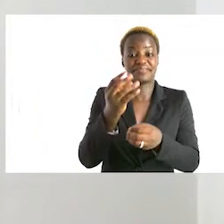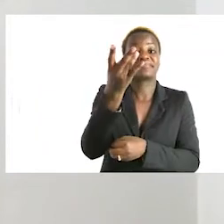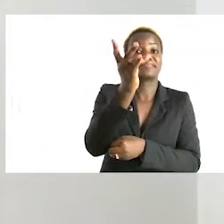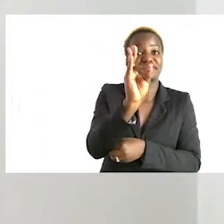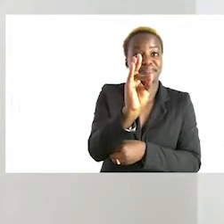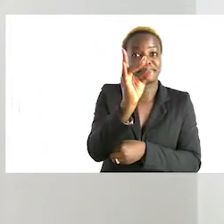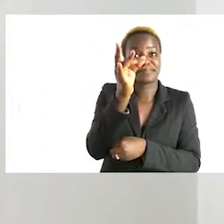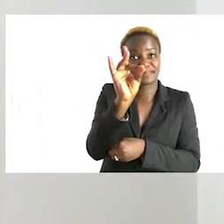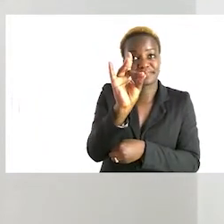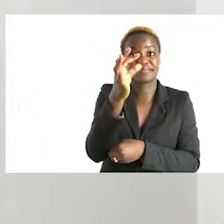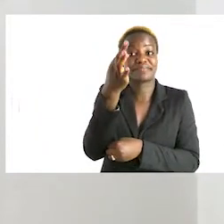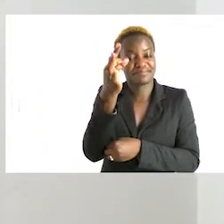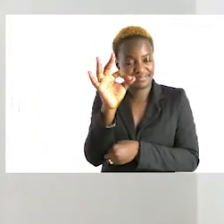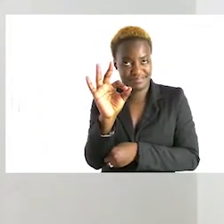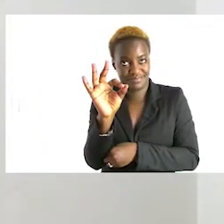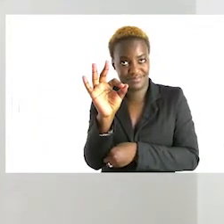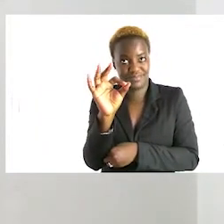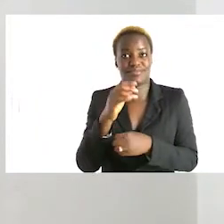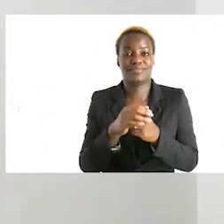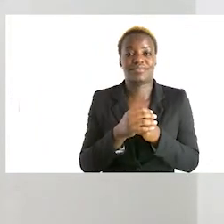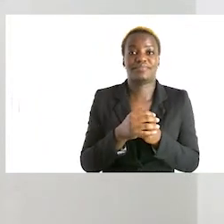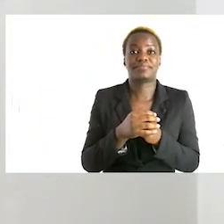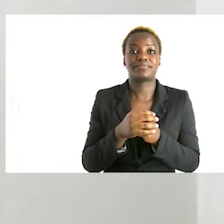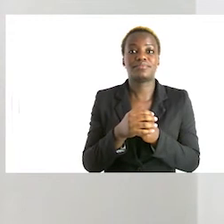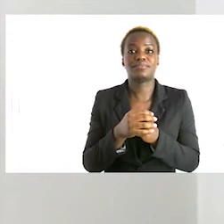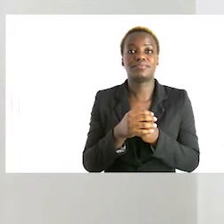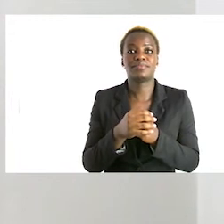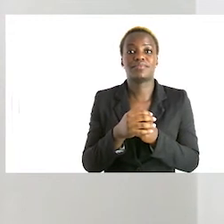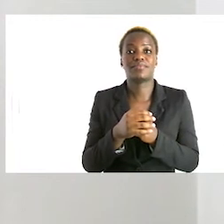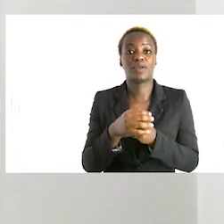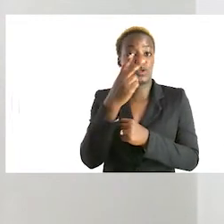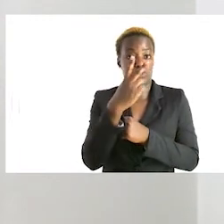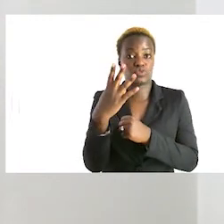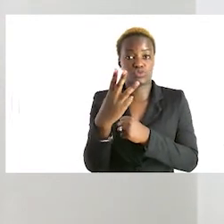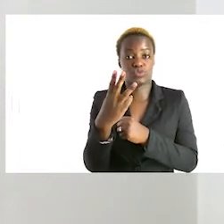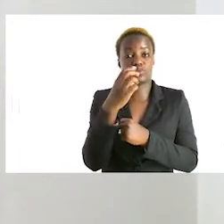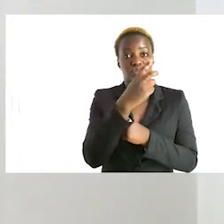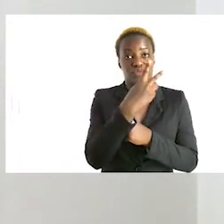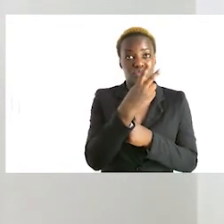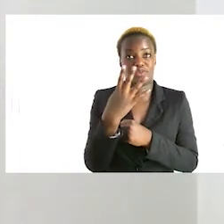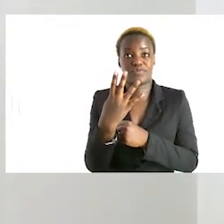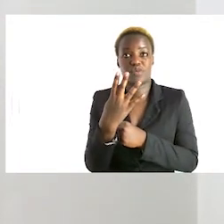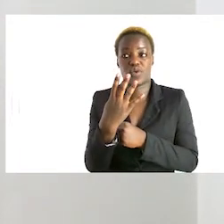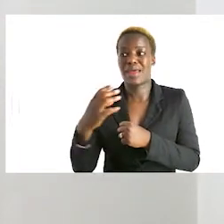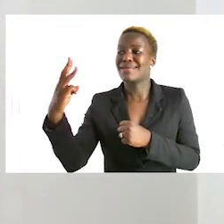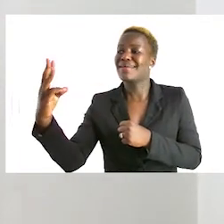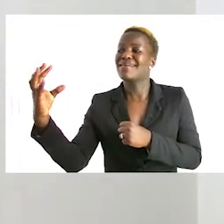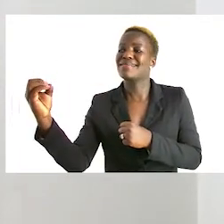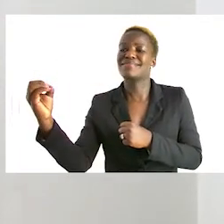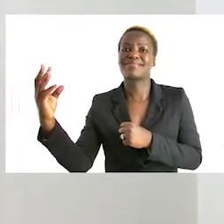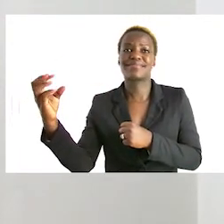7, 8, and 9. Okay, now let's quickly look here. We have a 24 and a 30